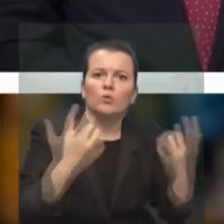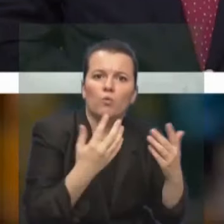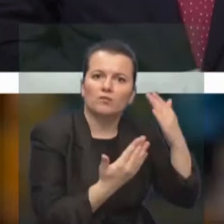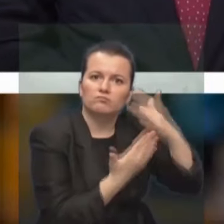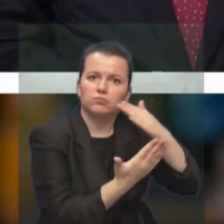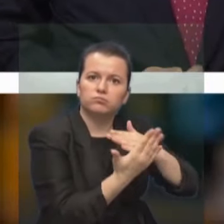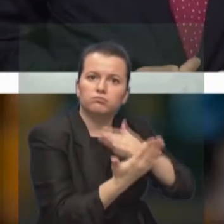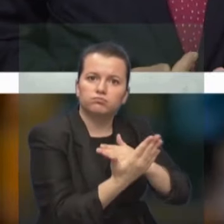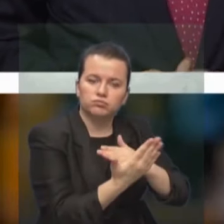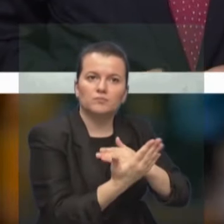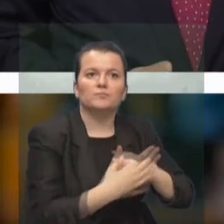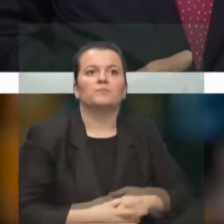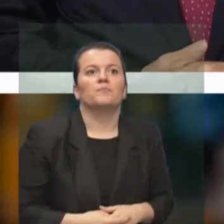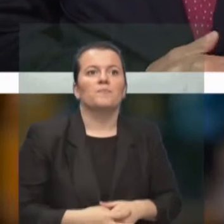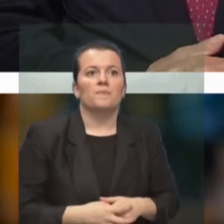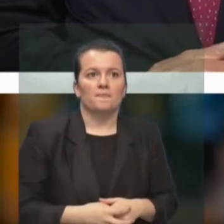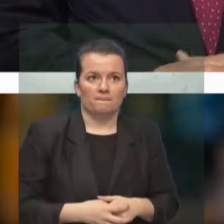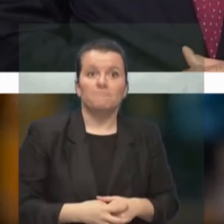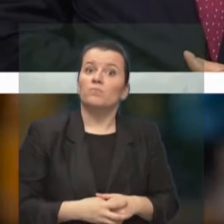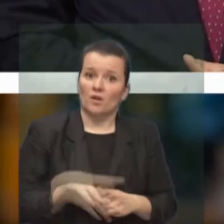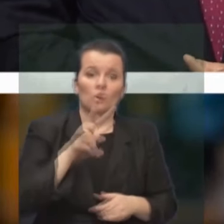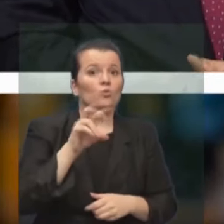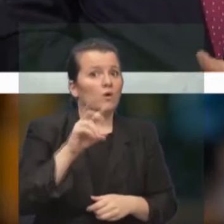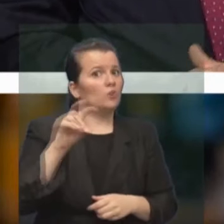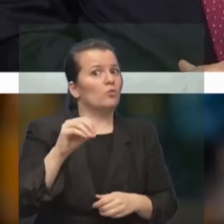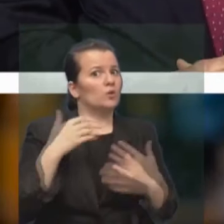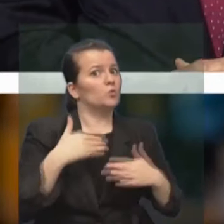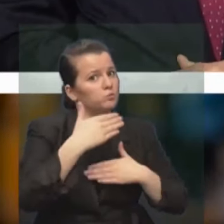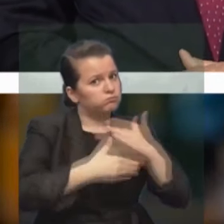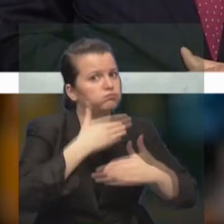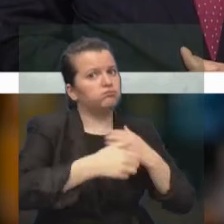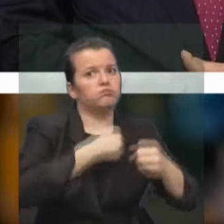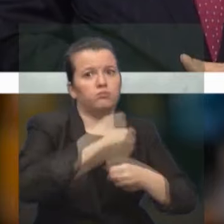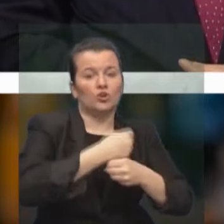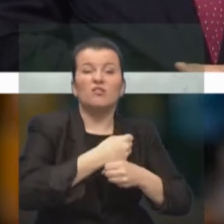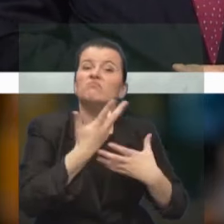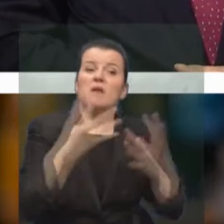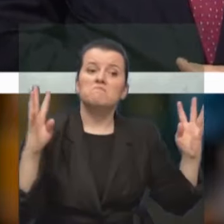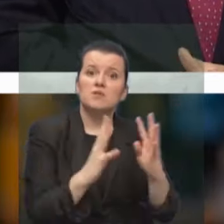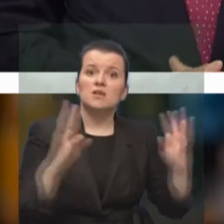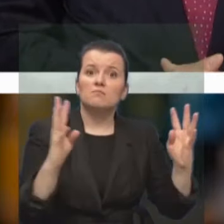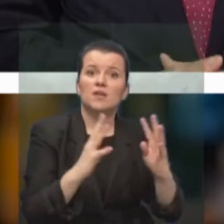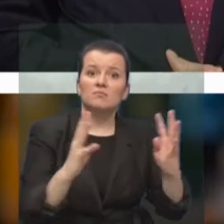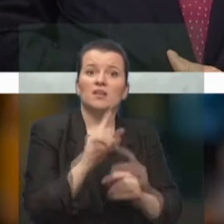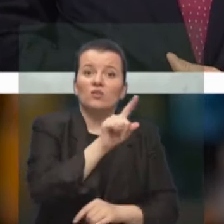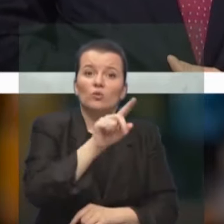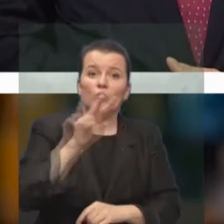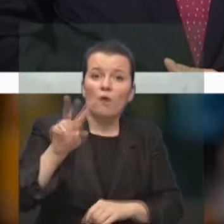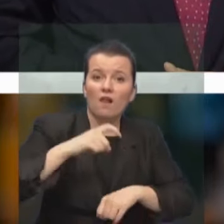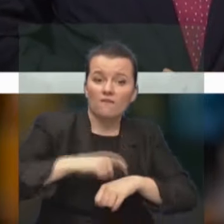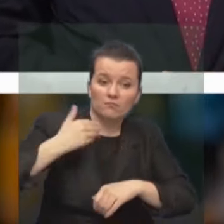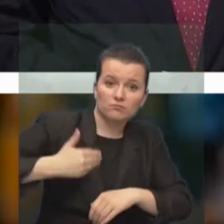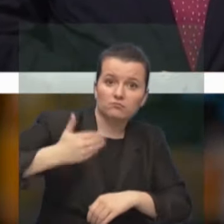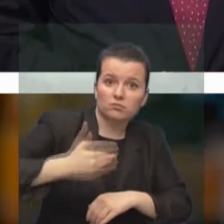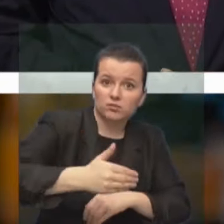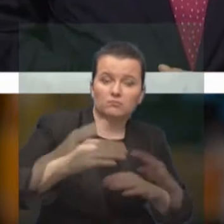once again intense in the year 2020. The Board of Directors met 12 times and the committee as a whole met as